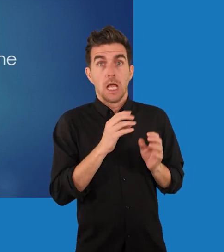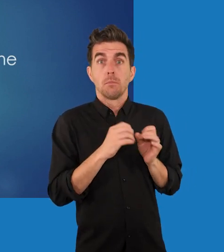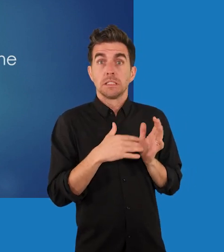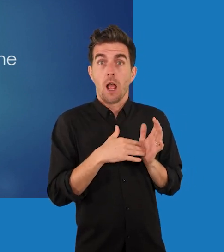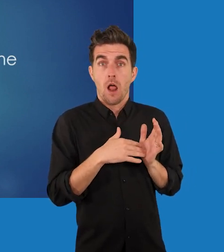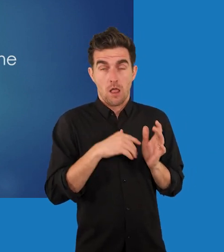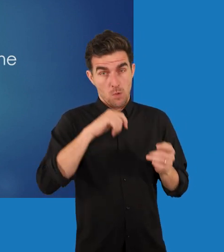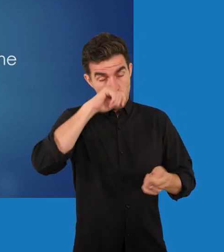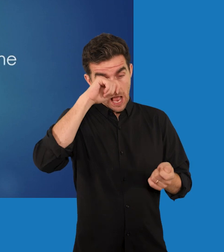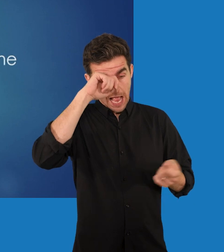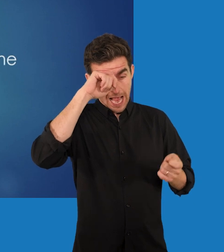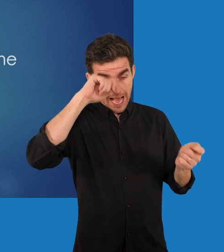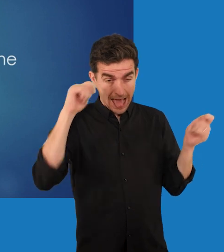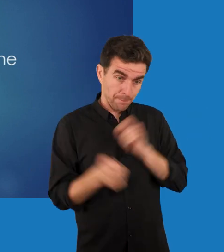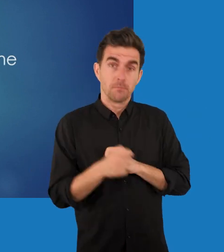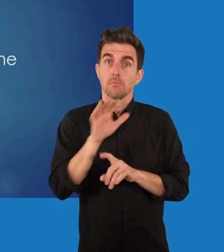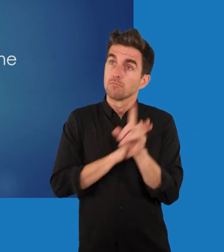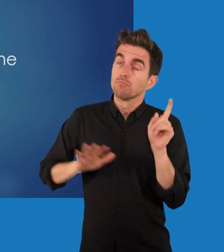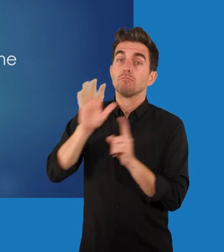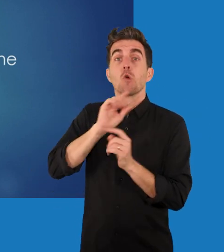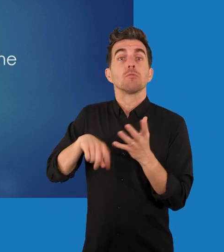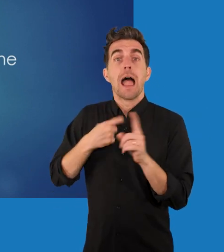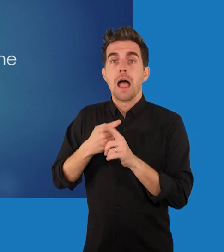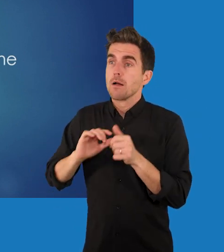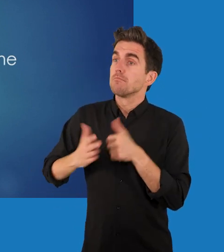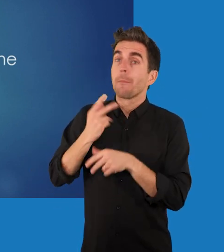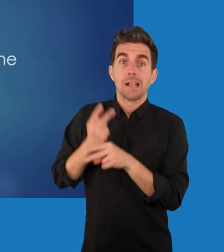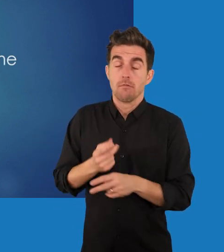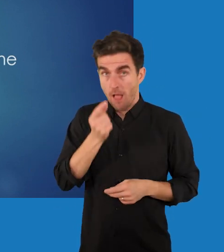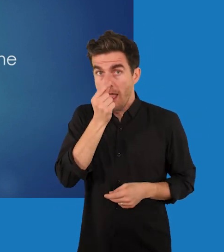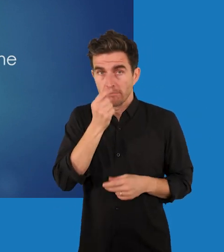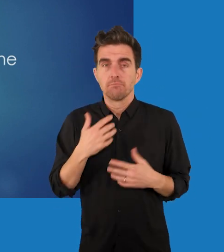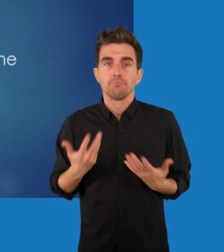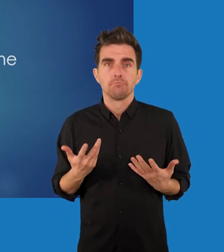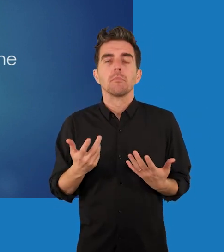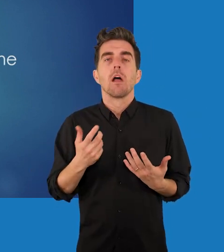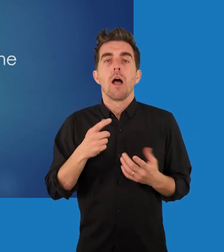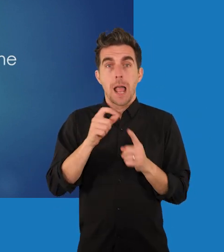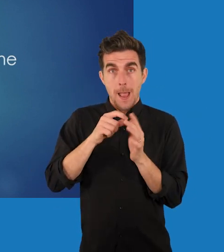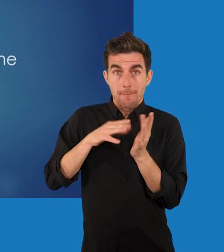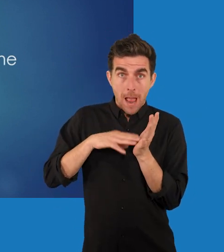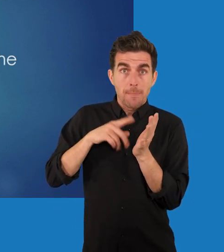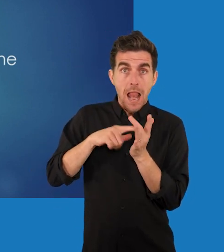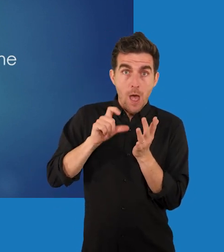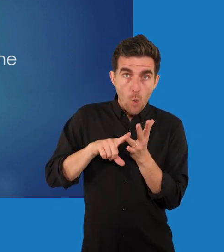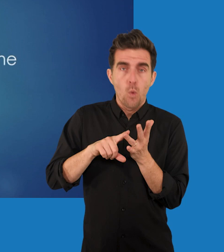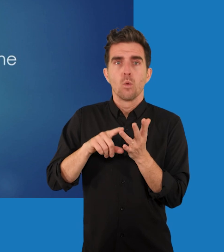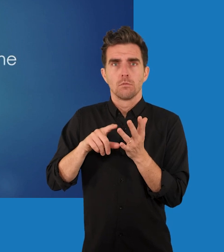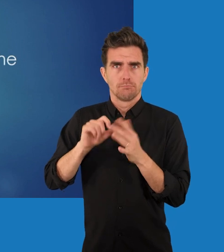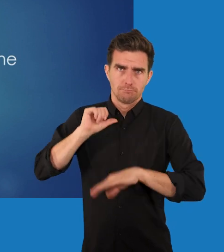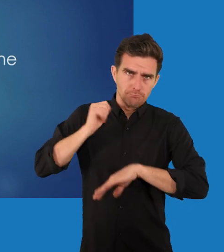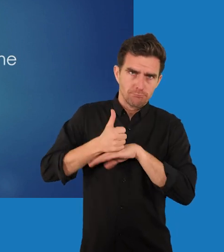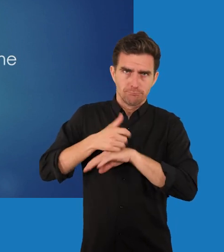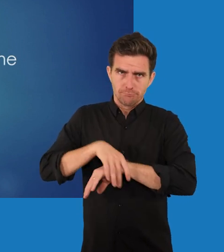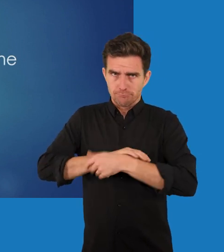project, and just like Brazil, it could change the shape of primary care in the UK. The pioneers in Pimlico say that working on